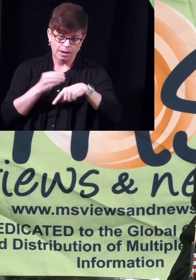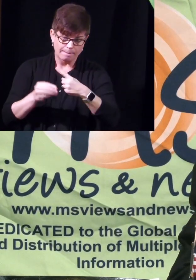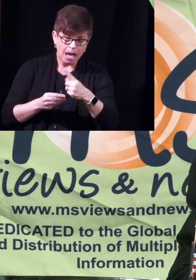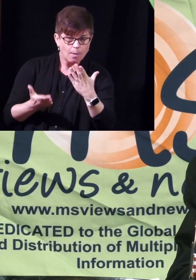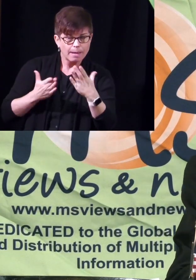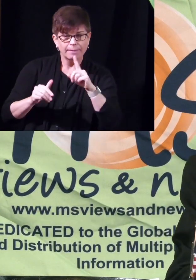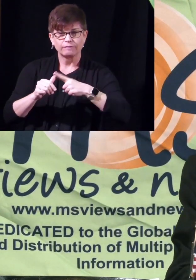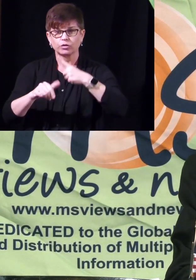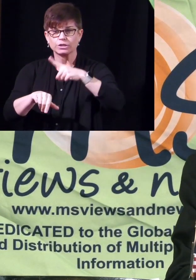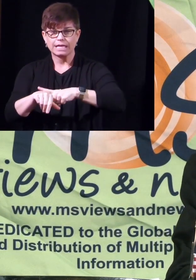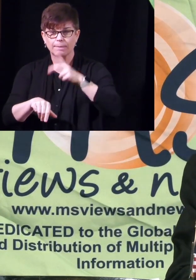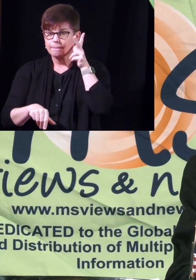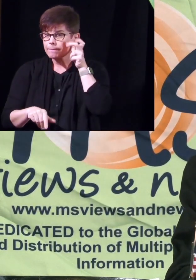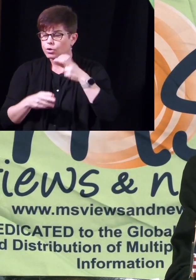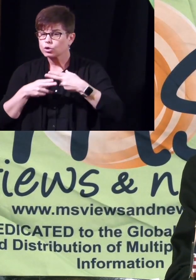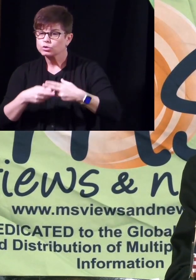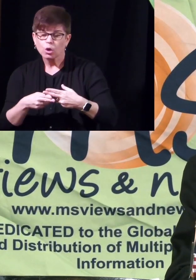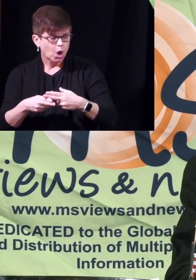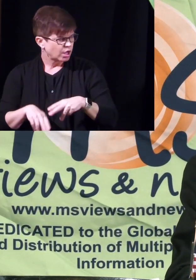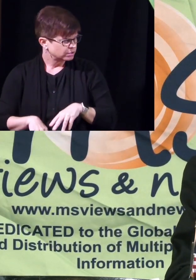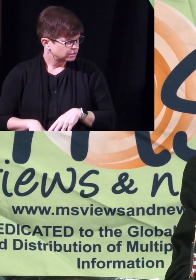this. It's called PIRA,